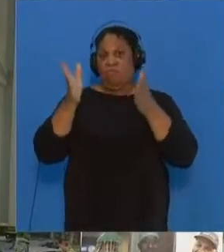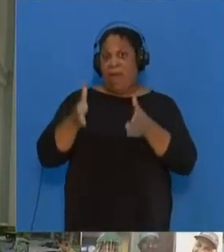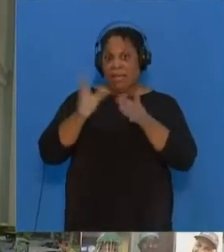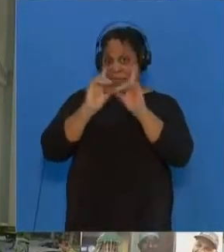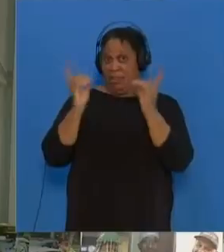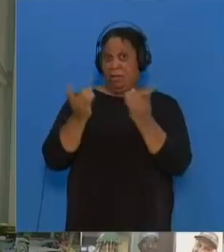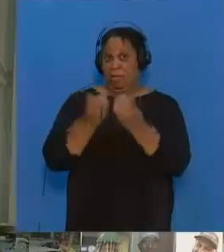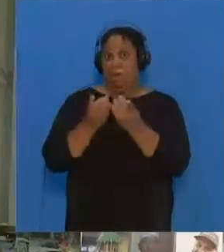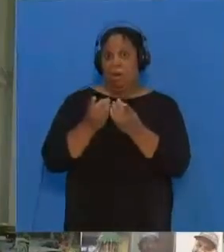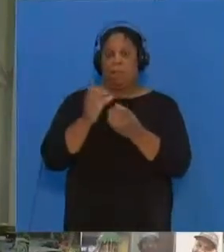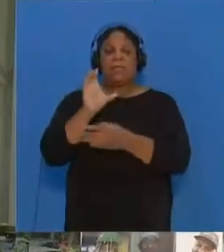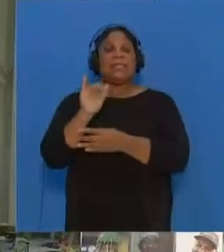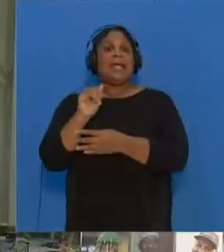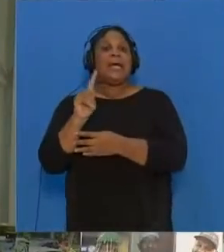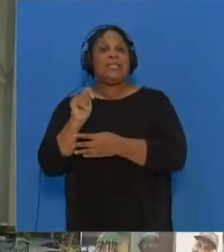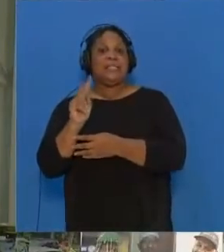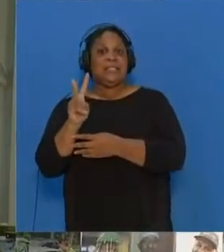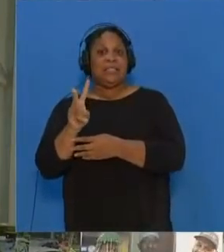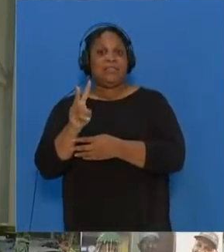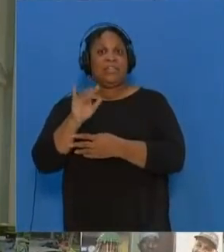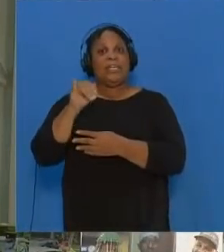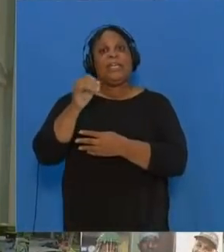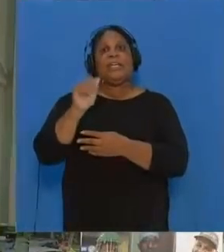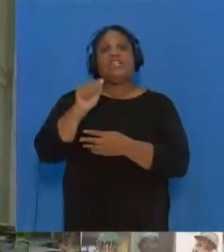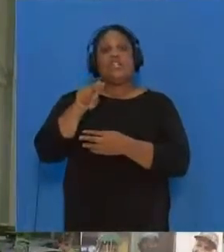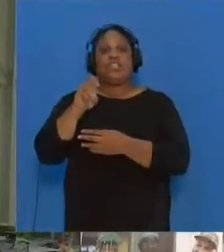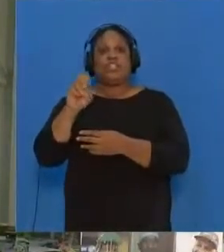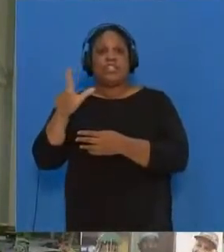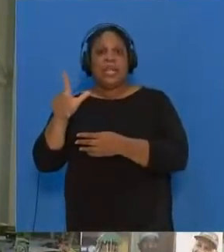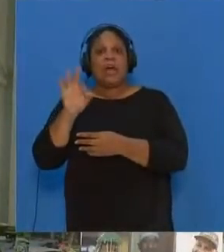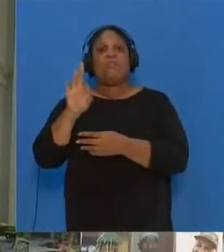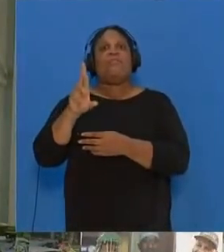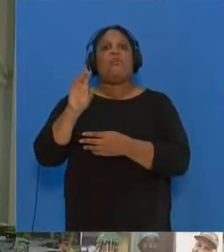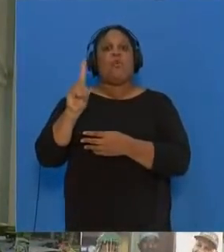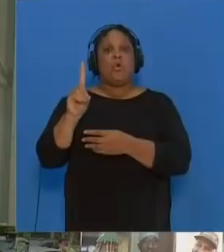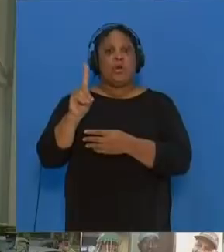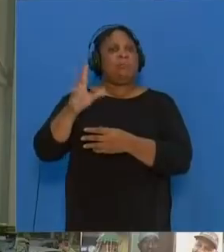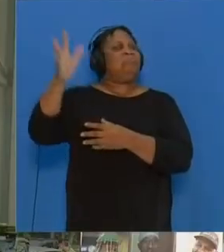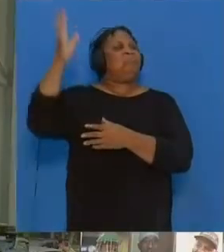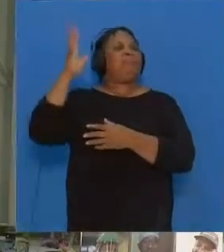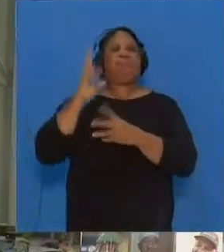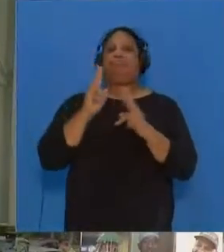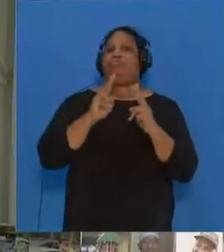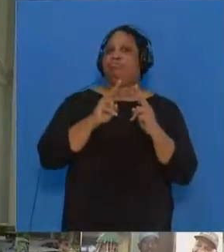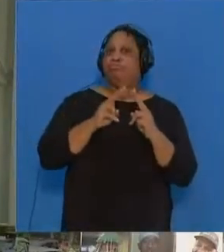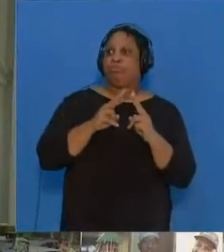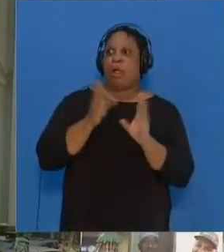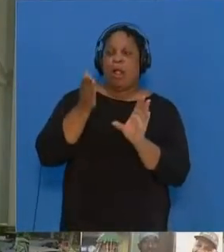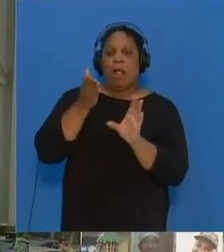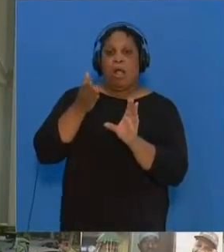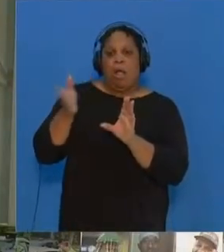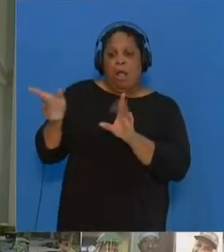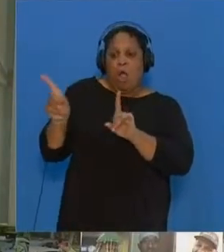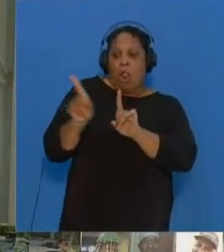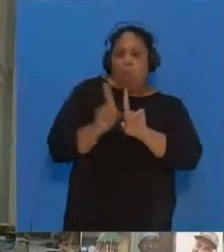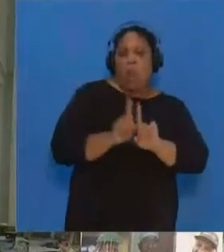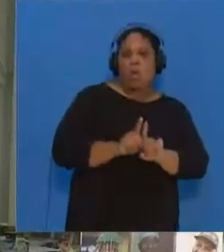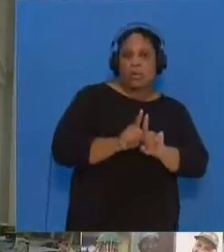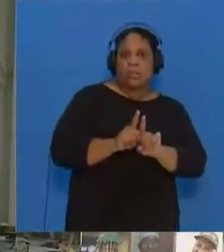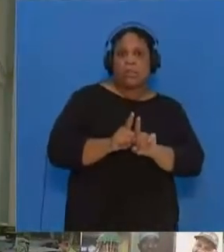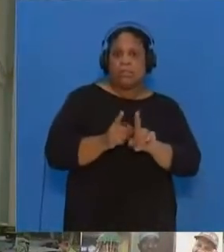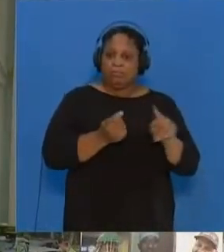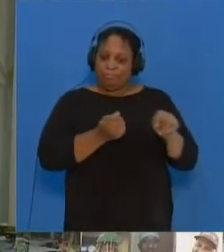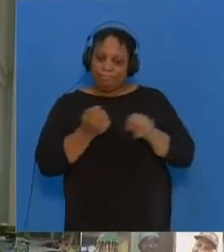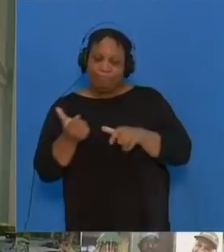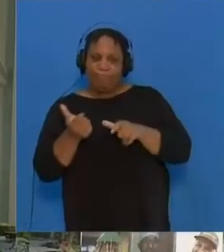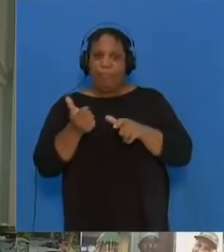The director of CITV is Janelle Ford, my longtime colleague, who's alongside of me produced, edited, scripted,